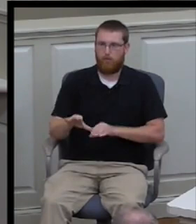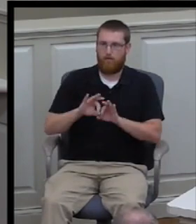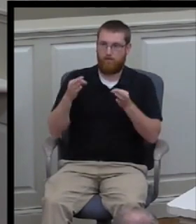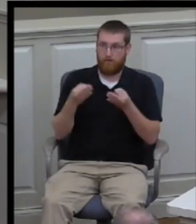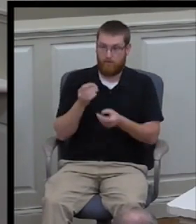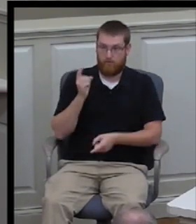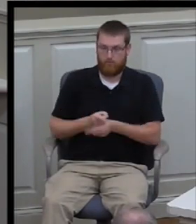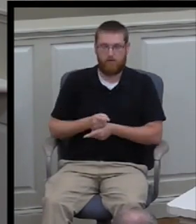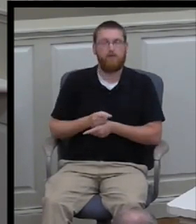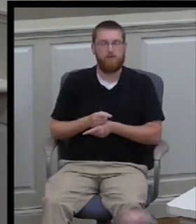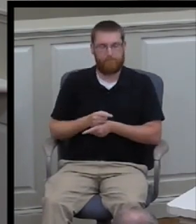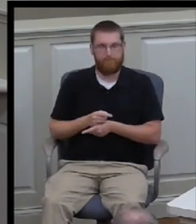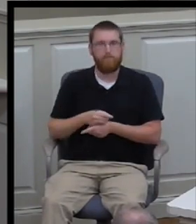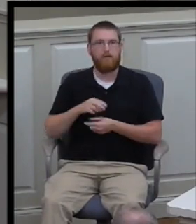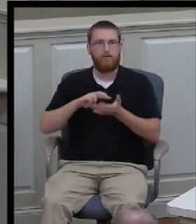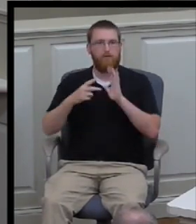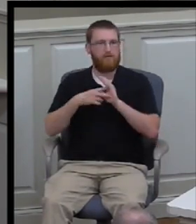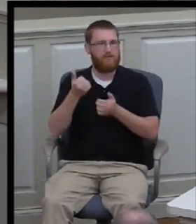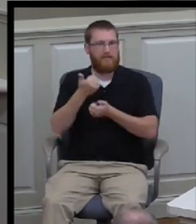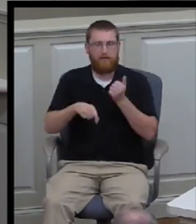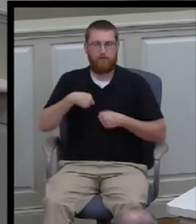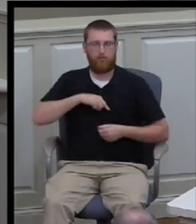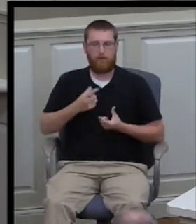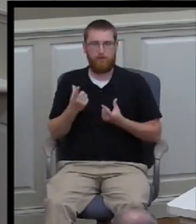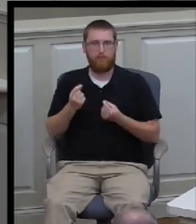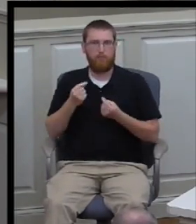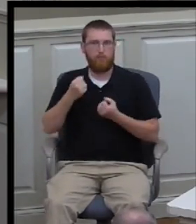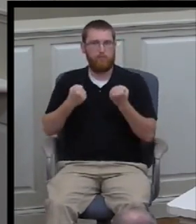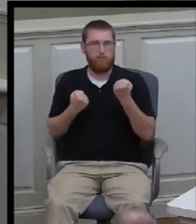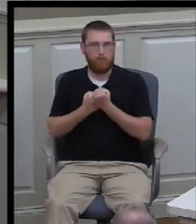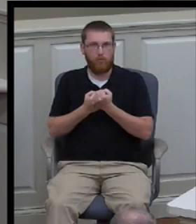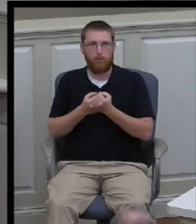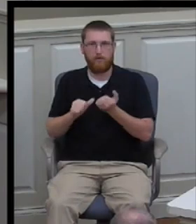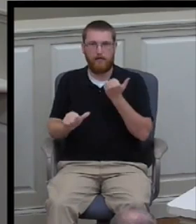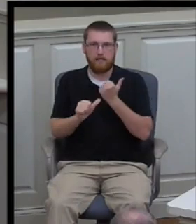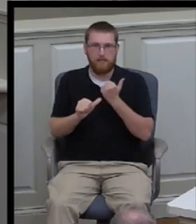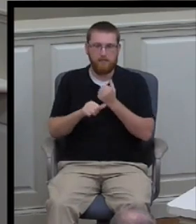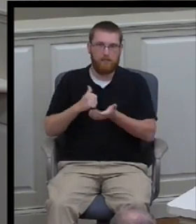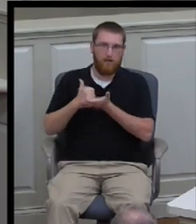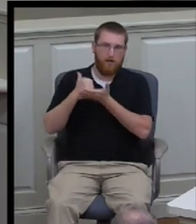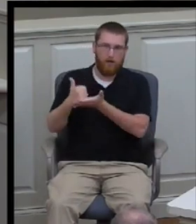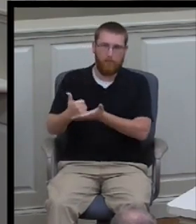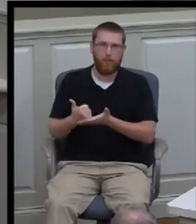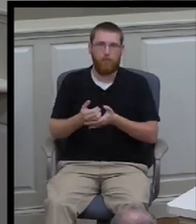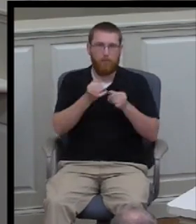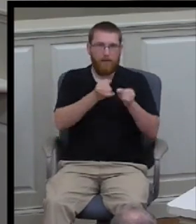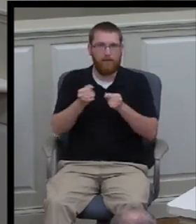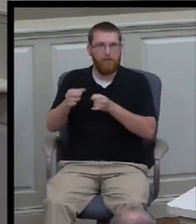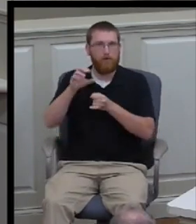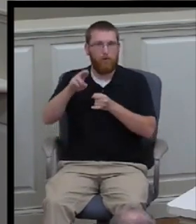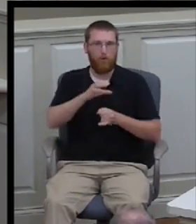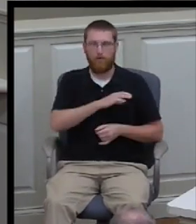welcome that. And anything that we can do to assist you, either individually or